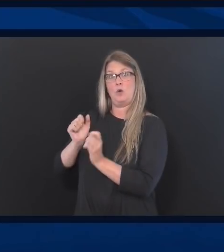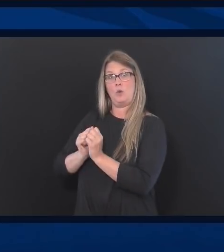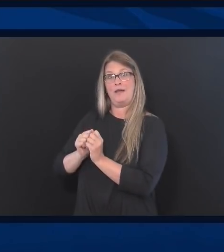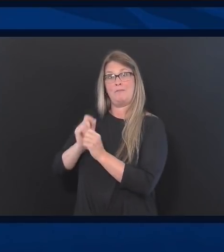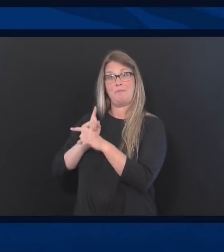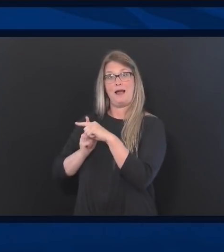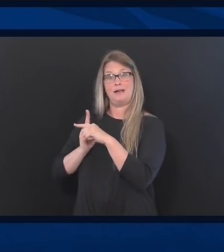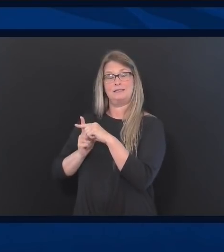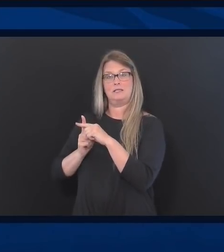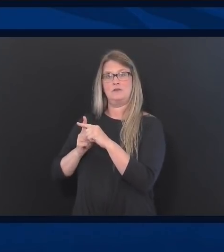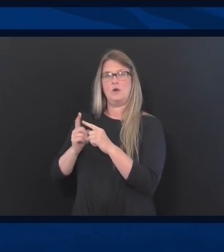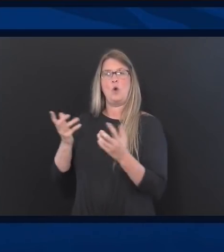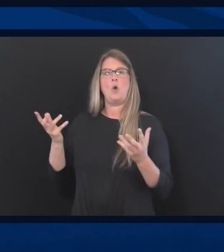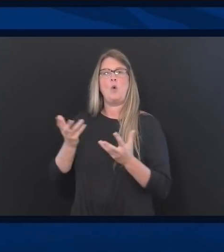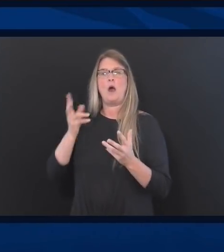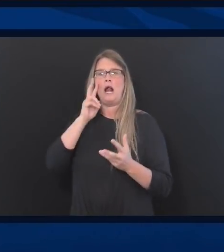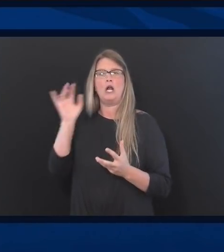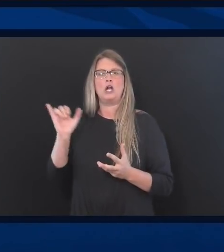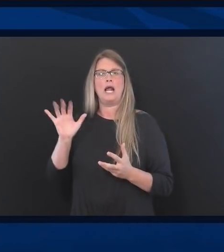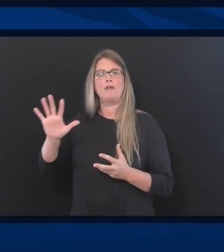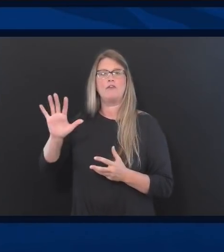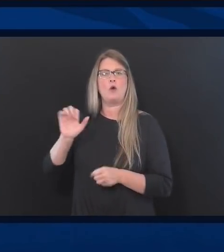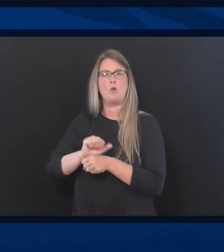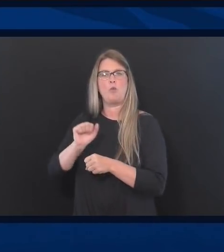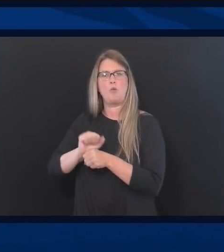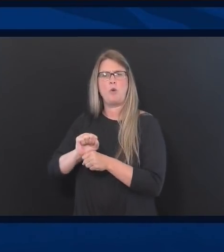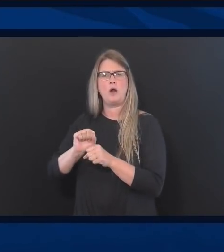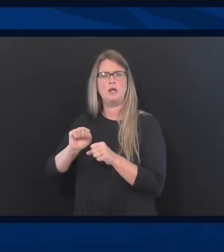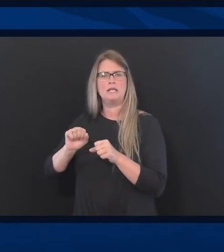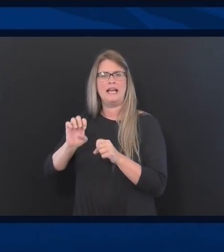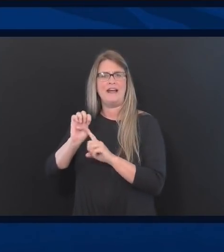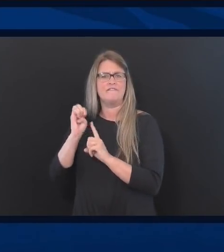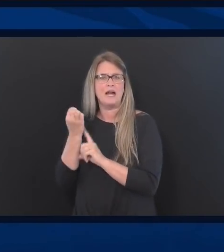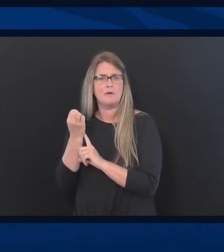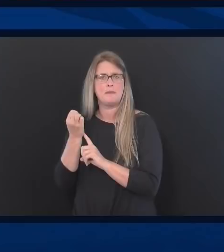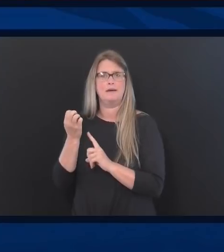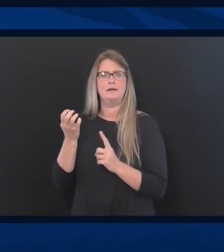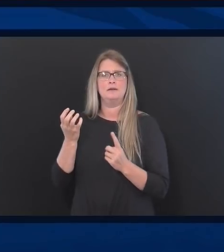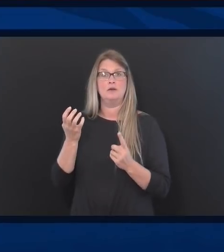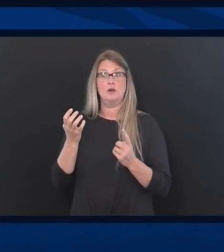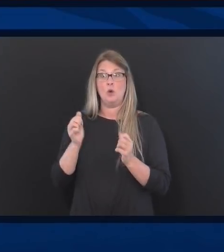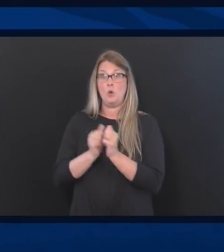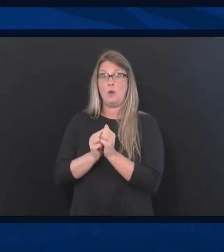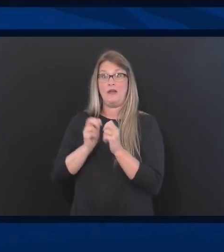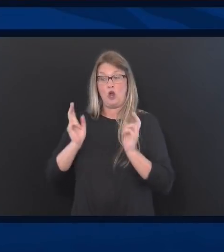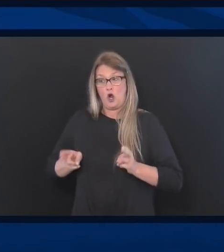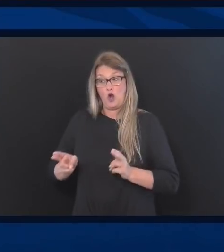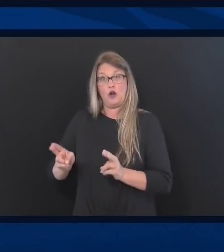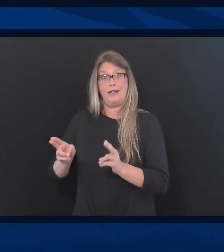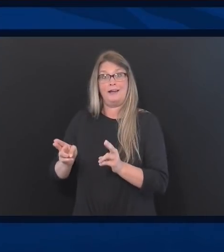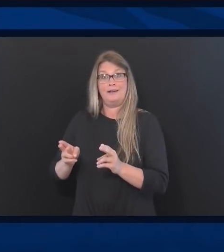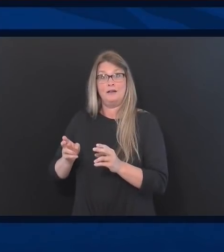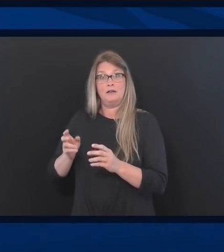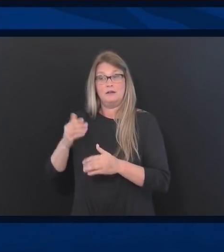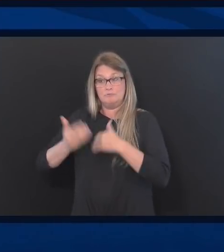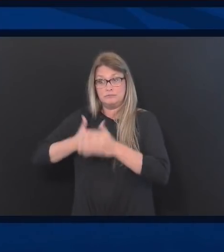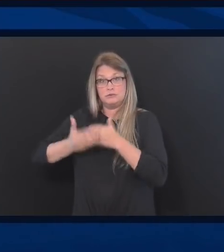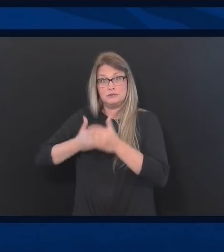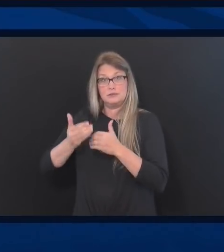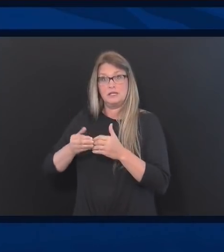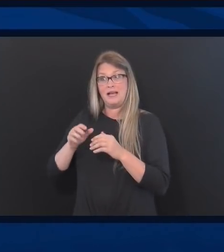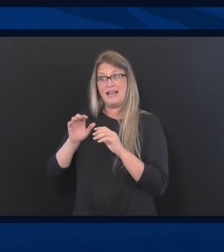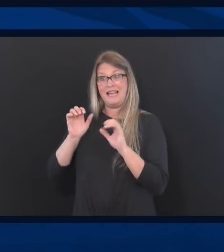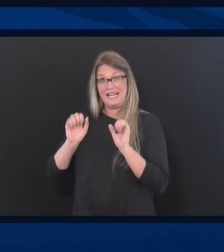work conditions are there. With such urgency to process those claims, are the employees able to social